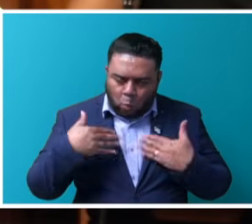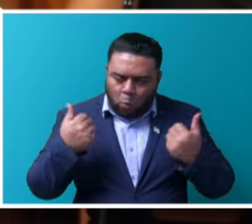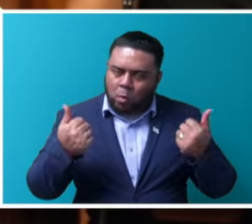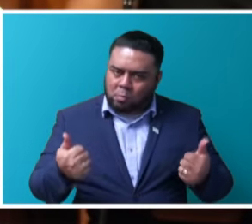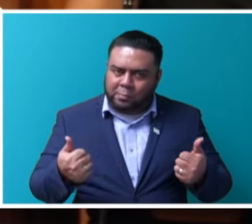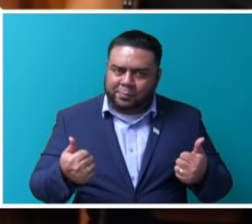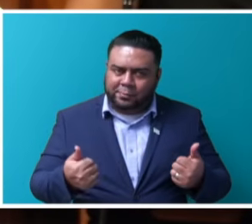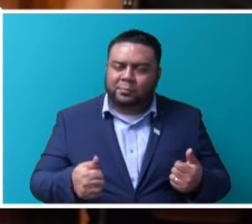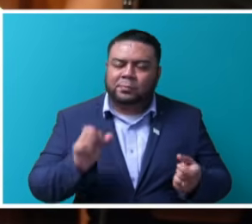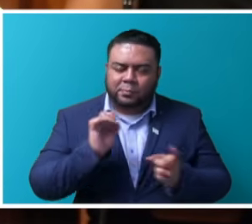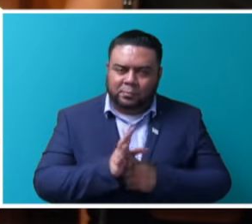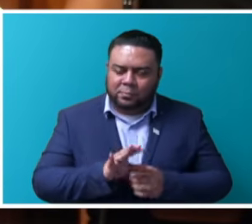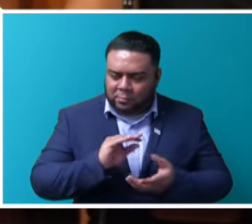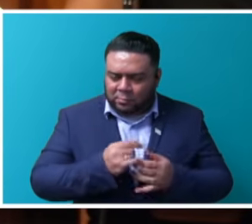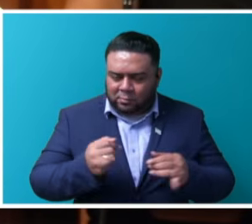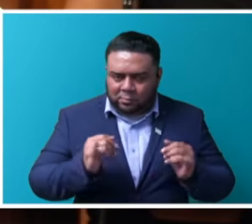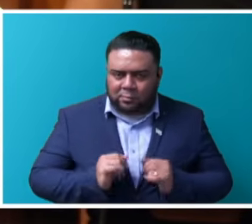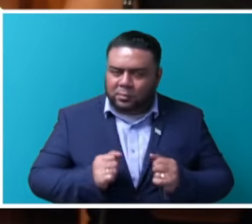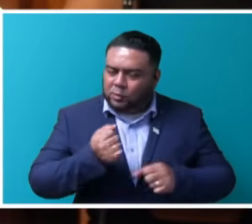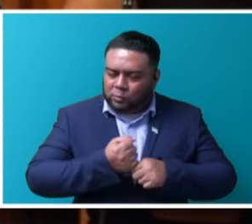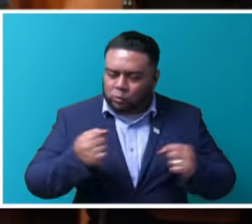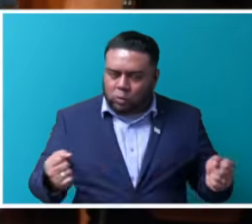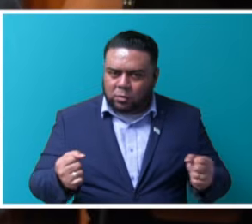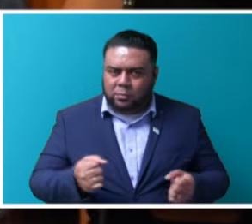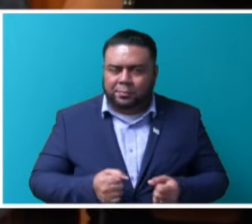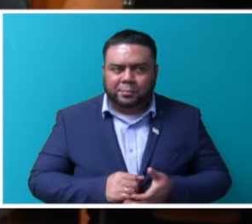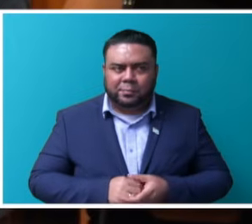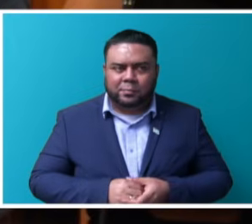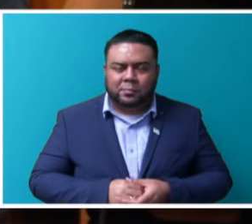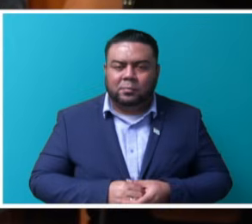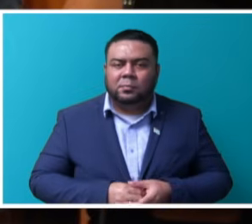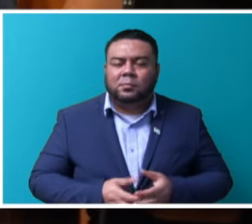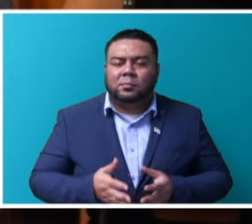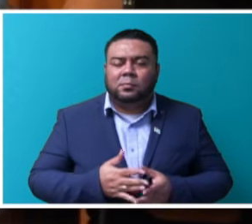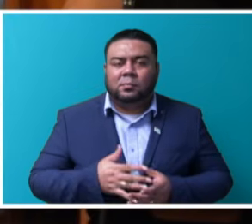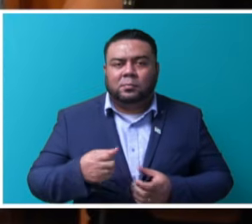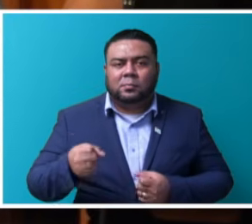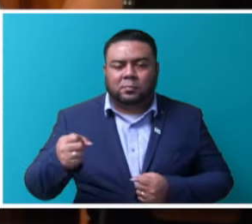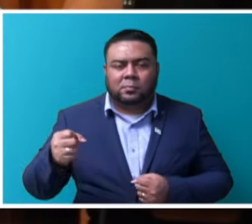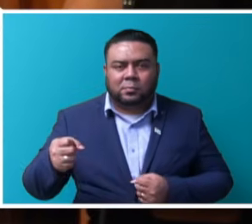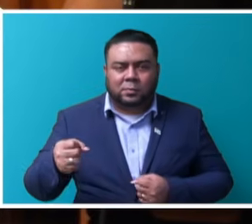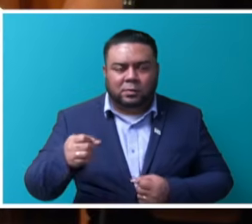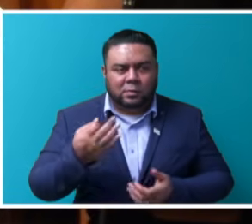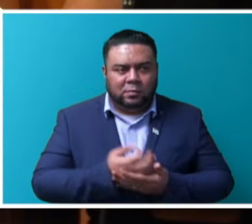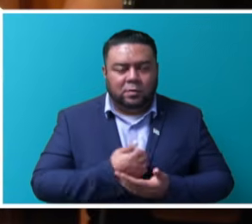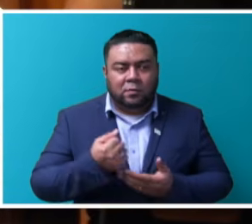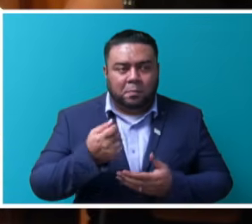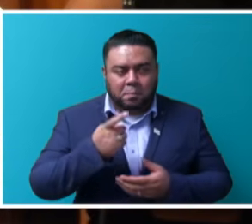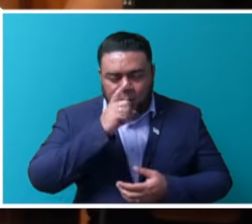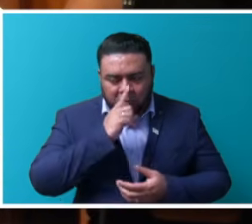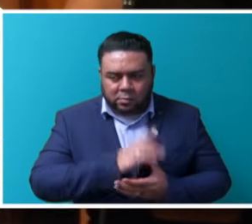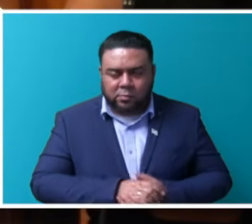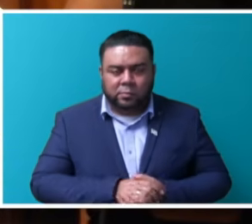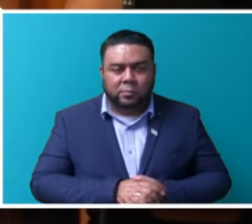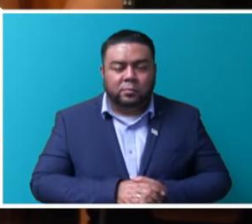with prudent investment strategies, strong governance, commitment to securing the retirement savings of people. We are strengthening